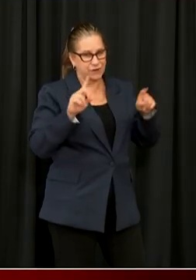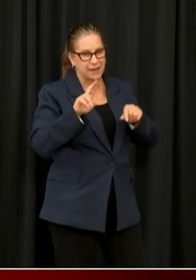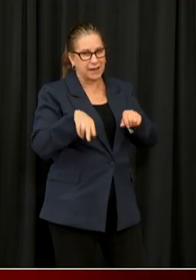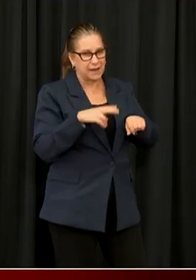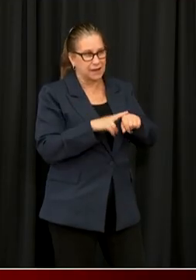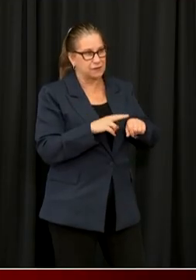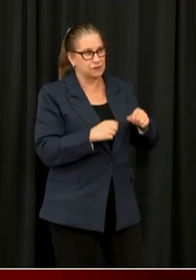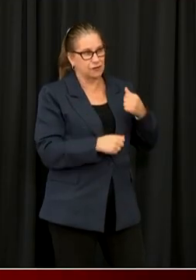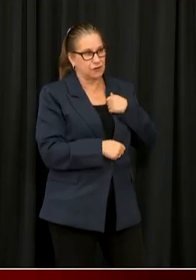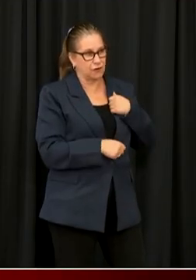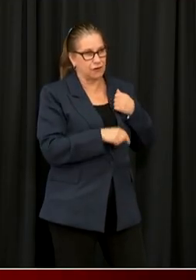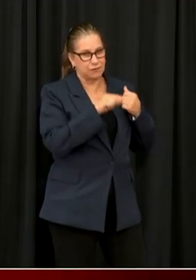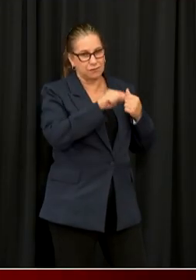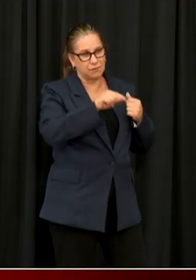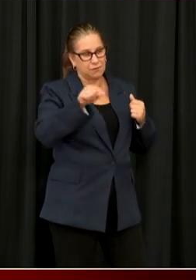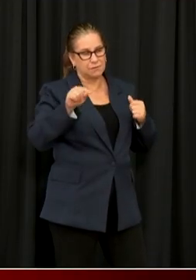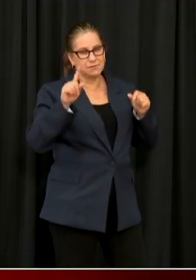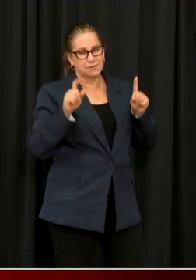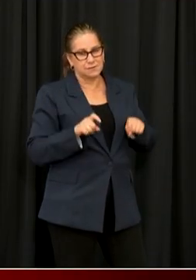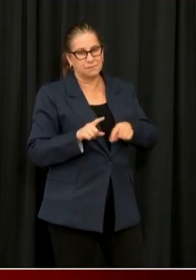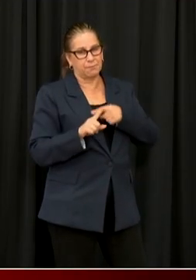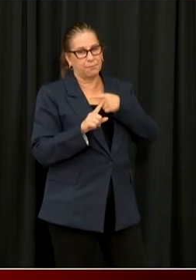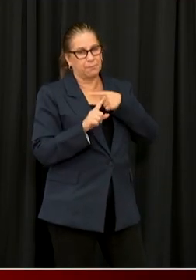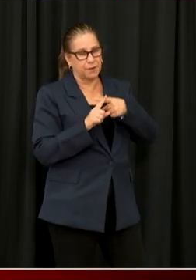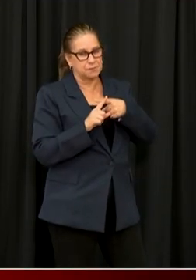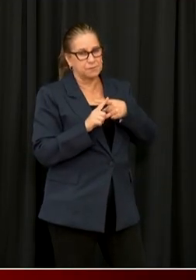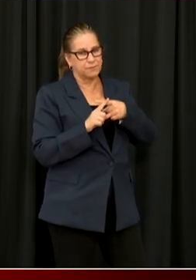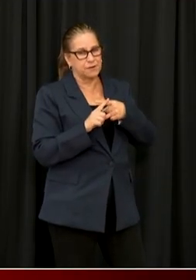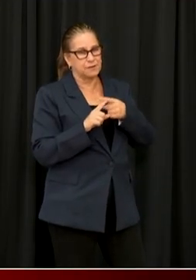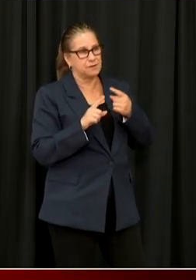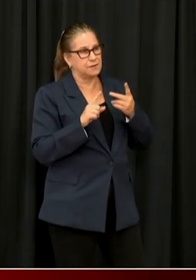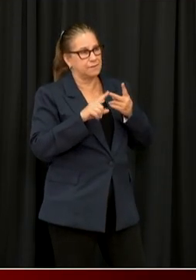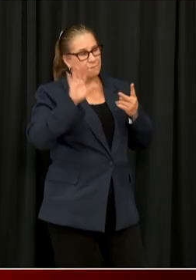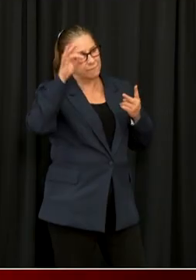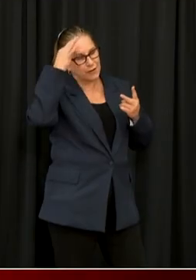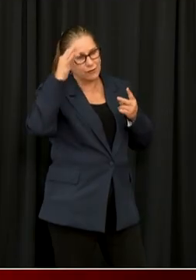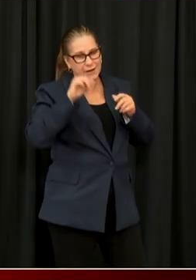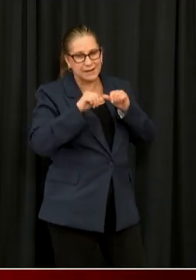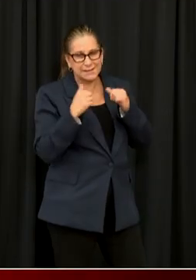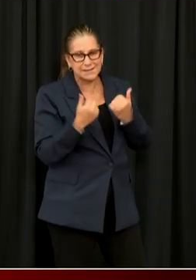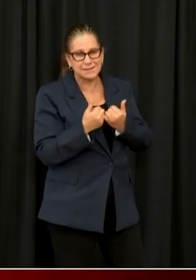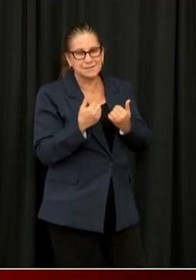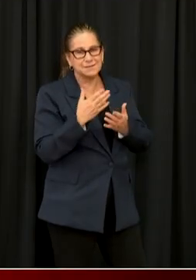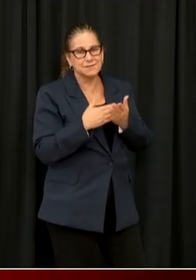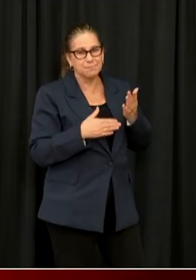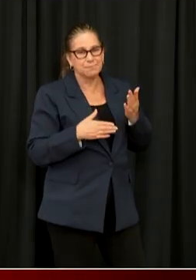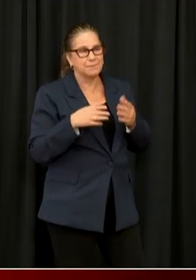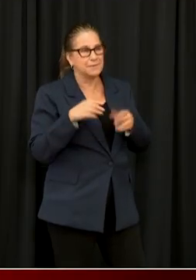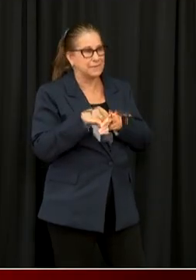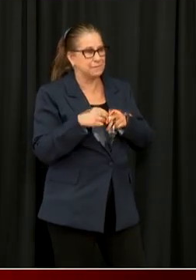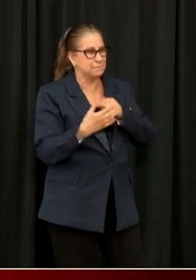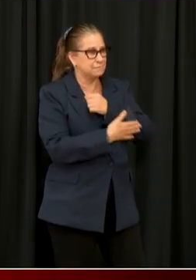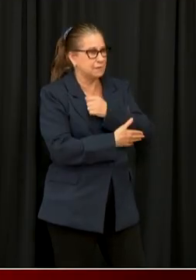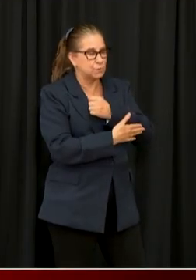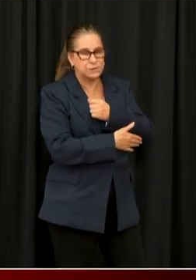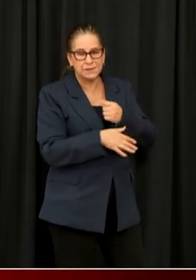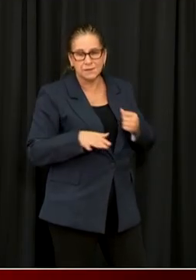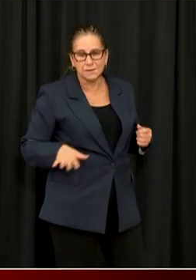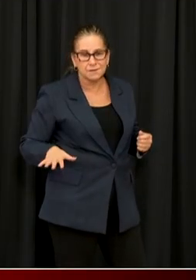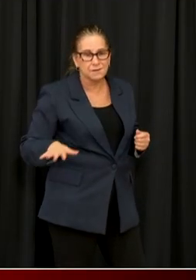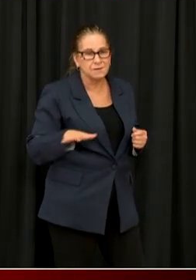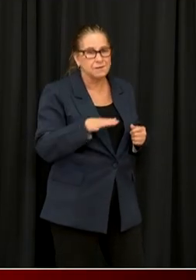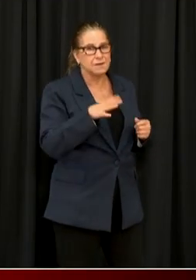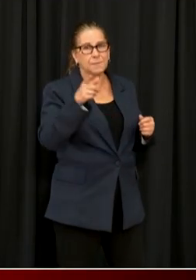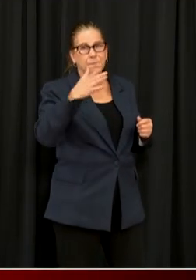over last week, plus federal agencies and some we can't even count. I guess my question is for Dr.